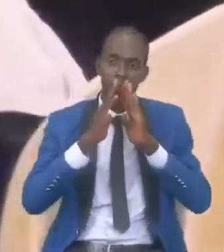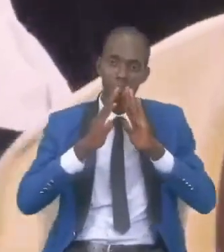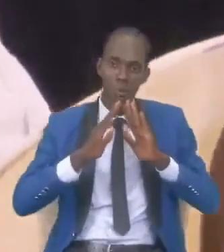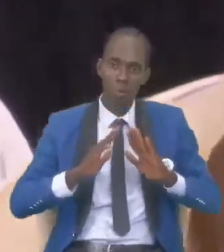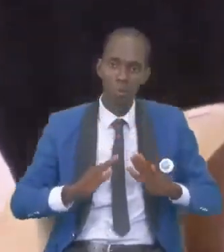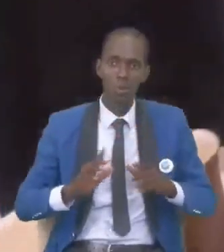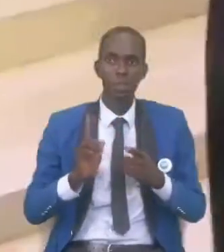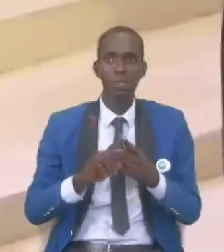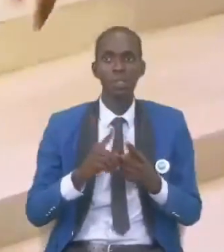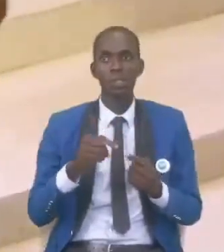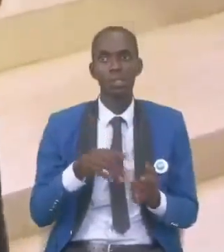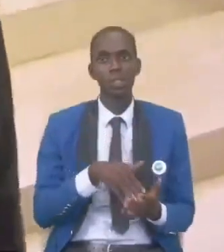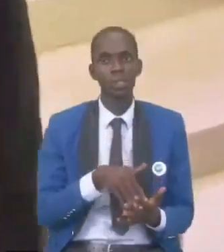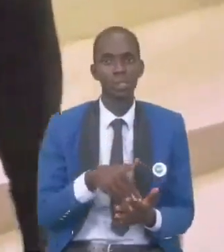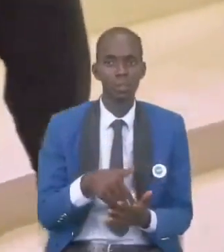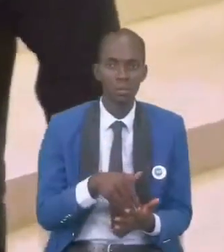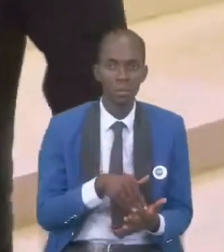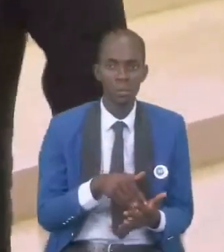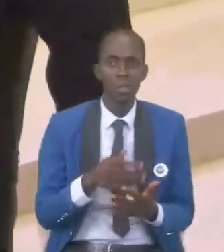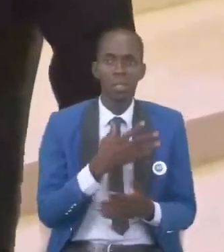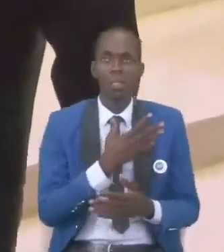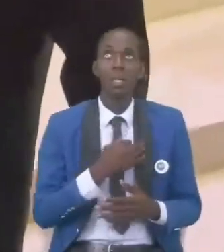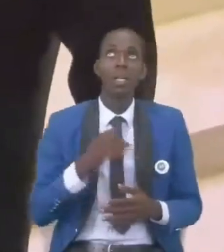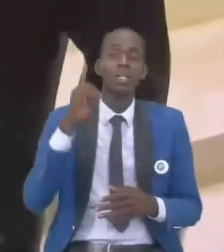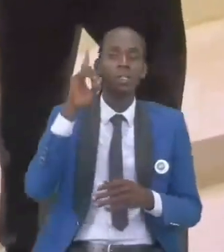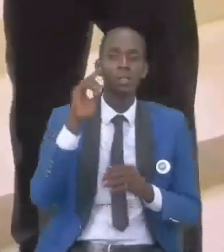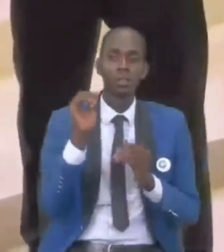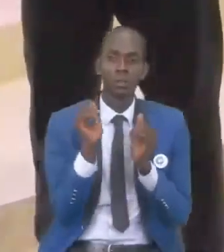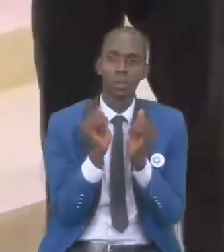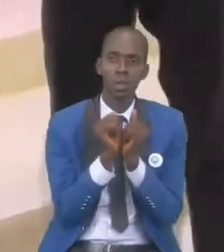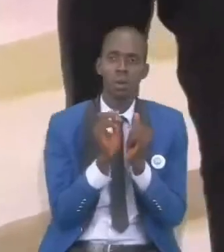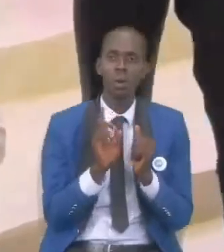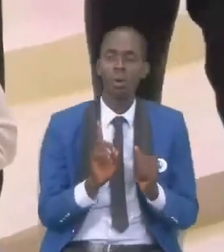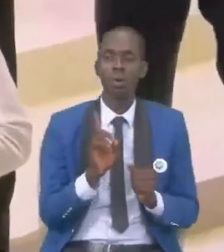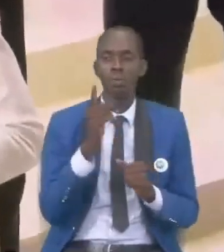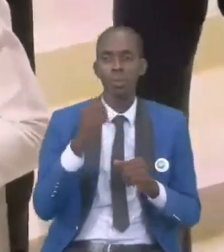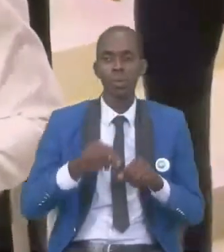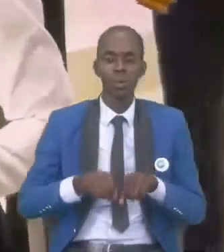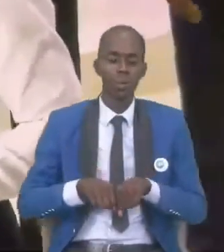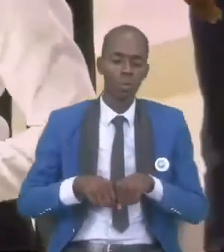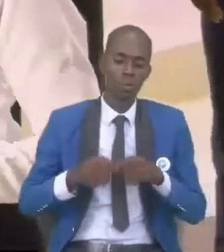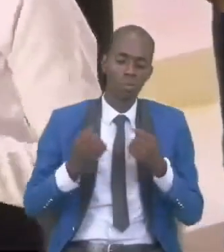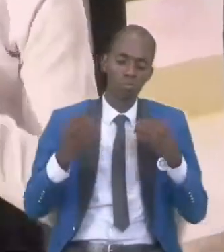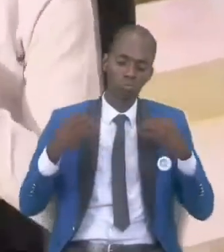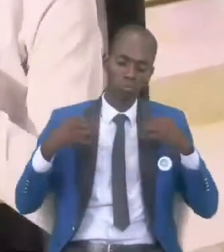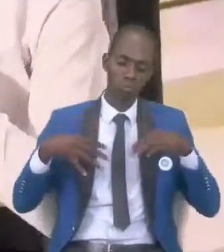the weary, and he binds up the